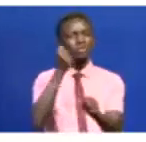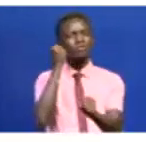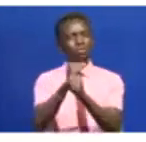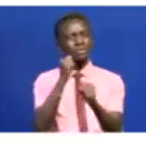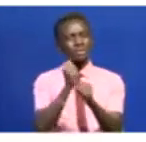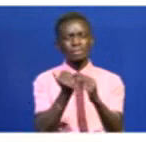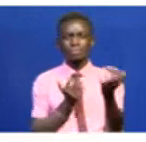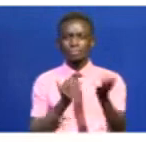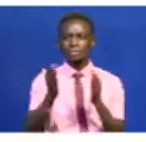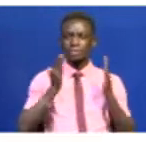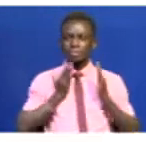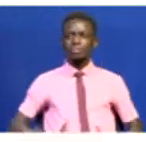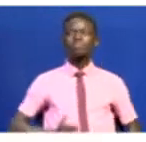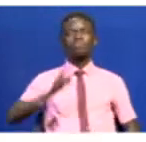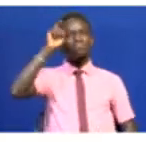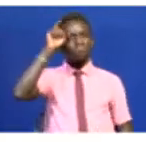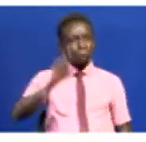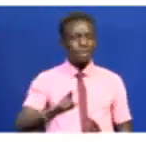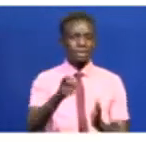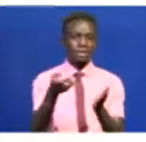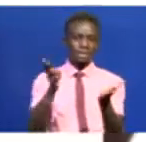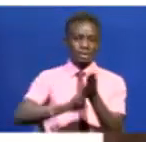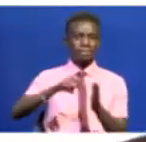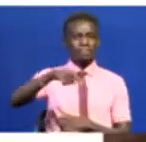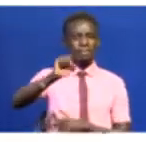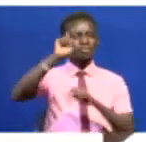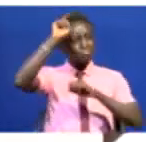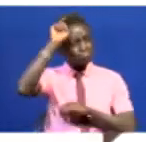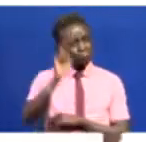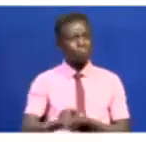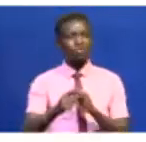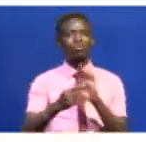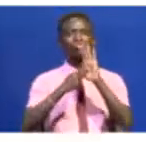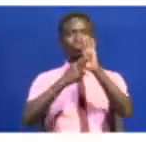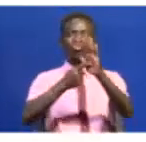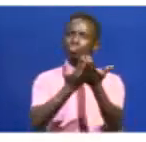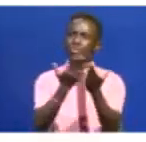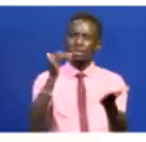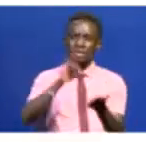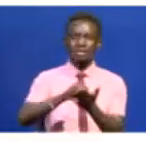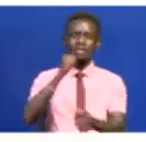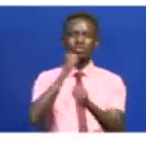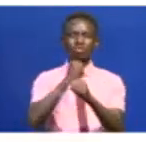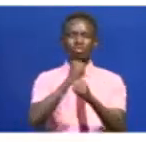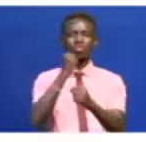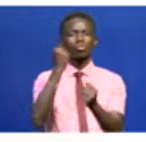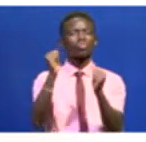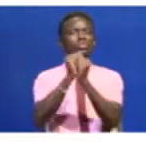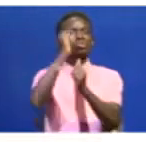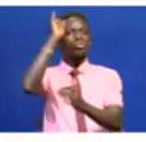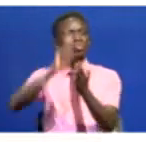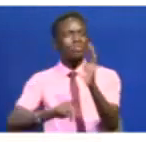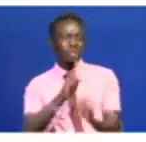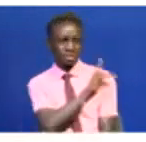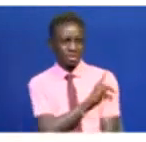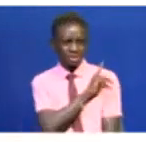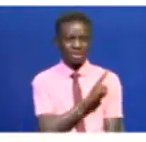biashara lazima ajiandikishe. Ndio ijulikane wewe una deal na what kind of scrap metal.